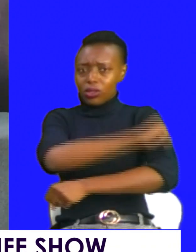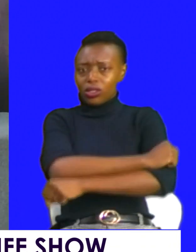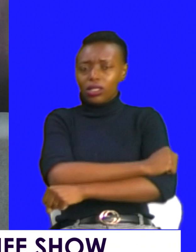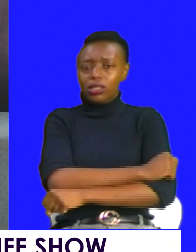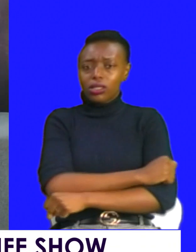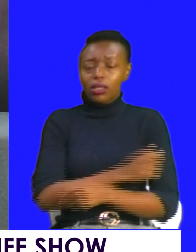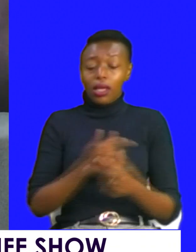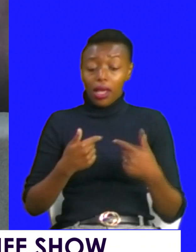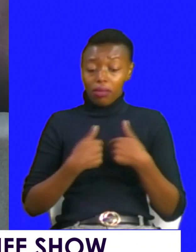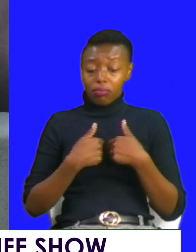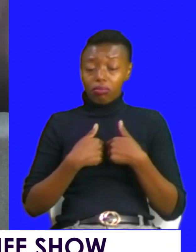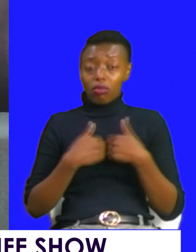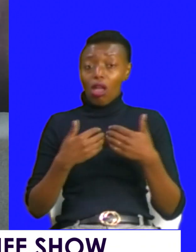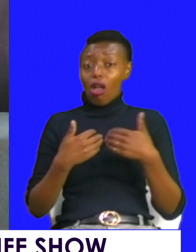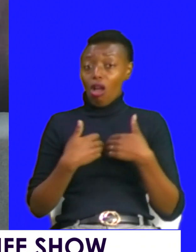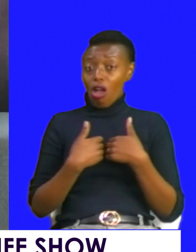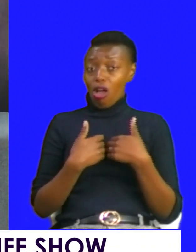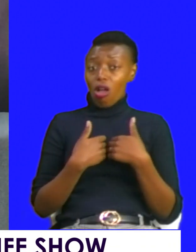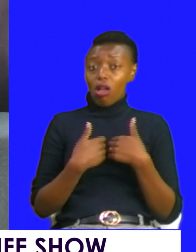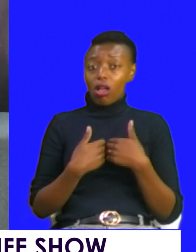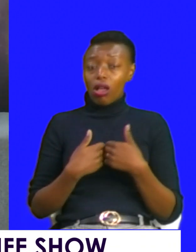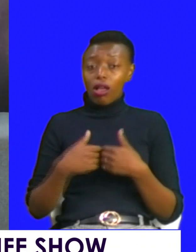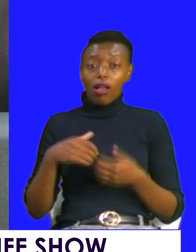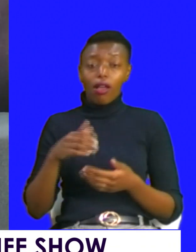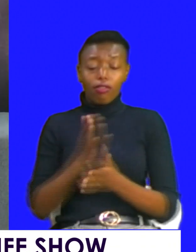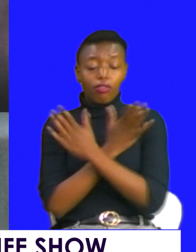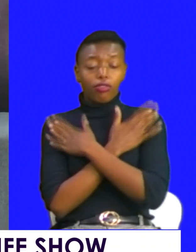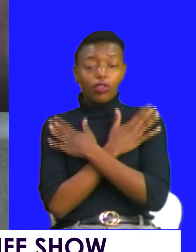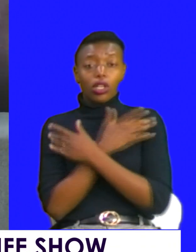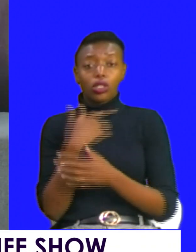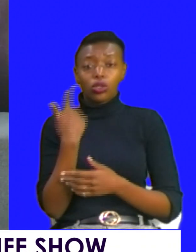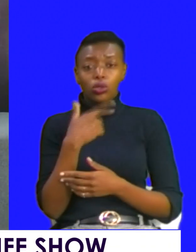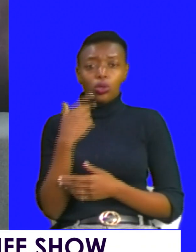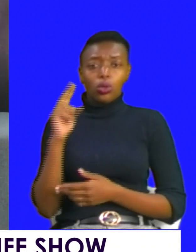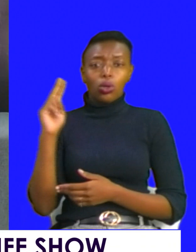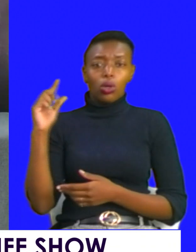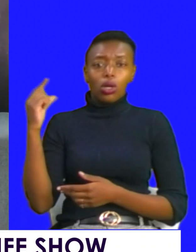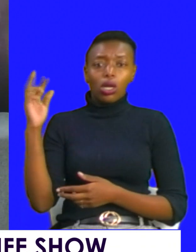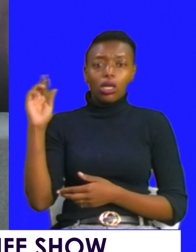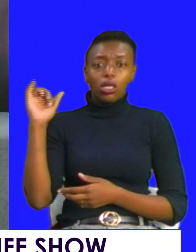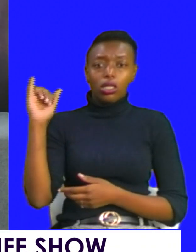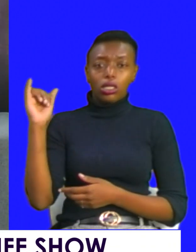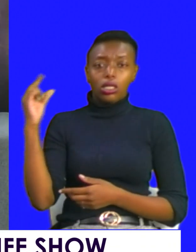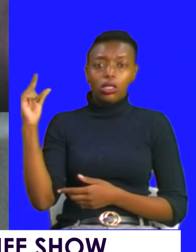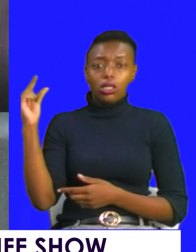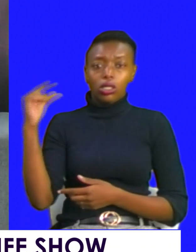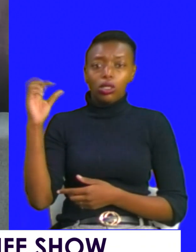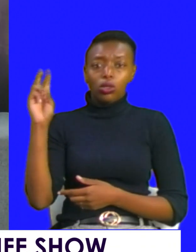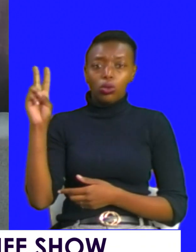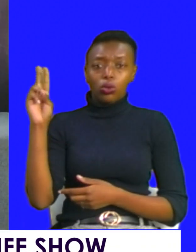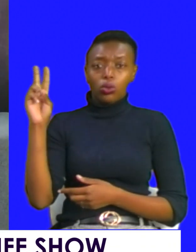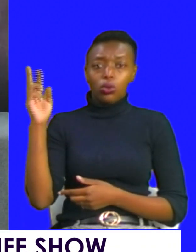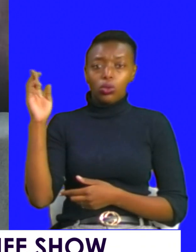a friend who went through Lugulu High School. And you know, one of their school policies No. was